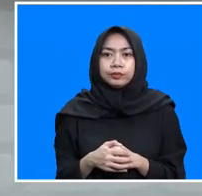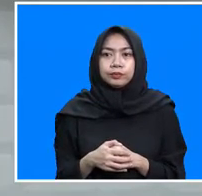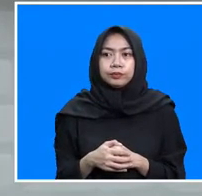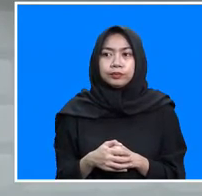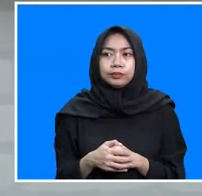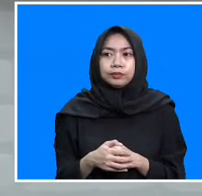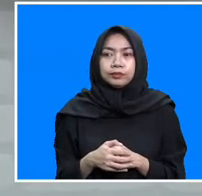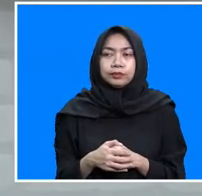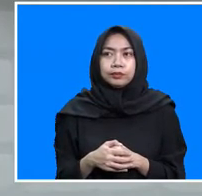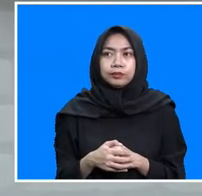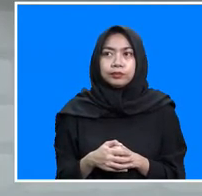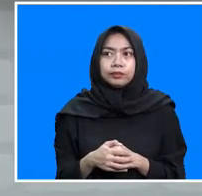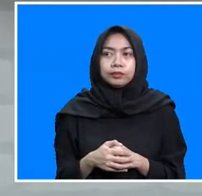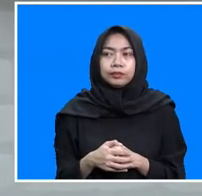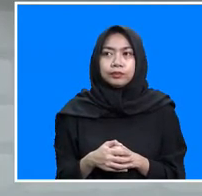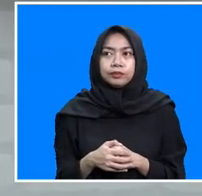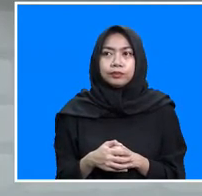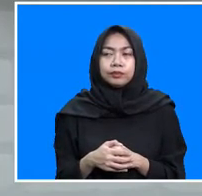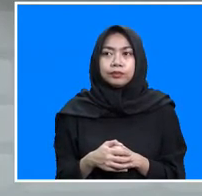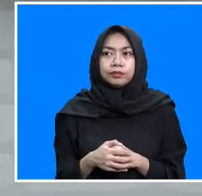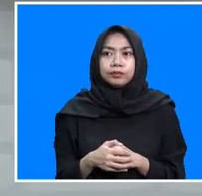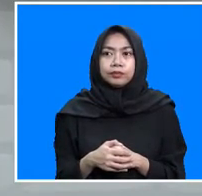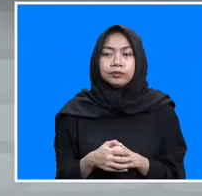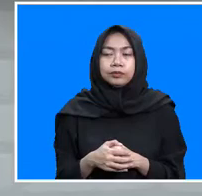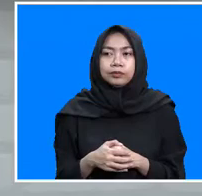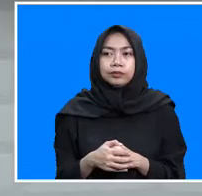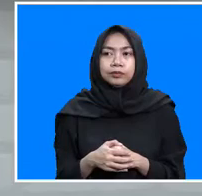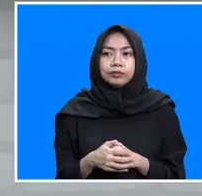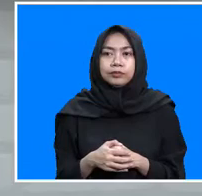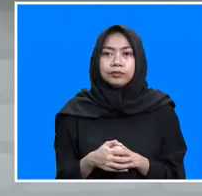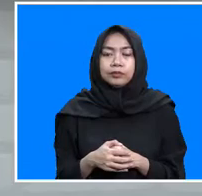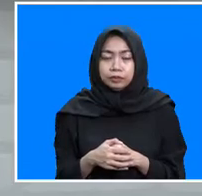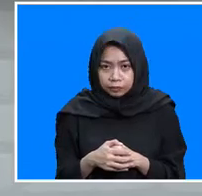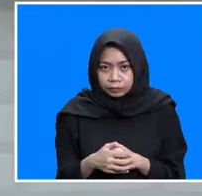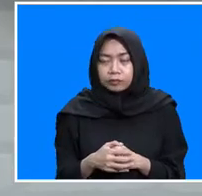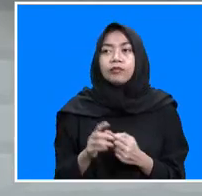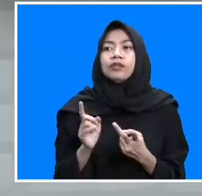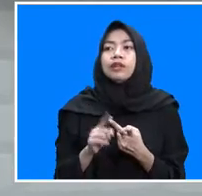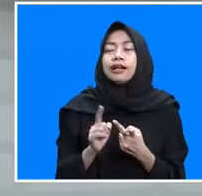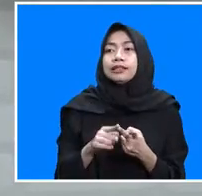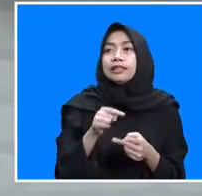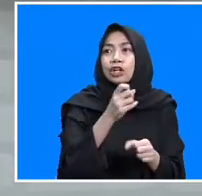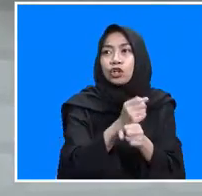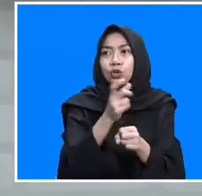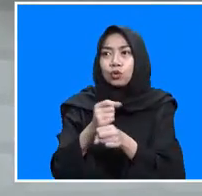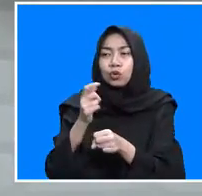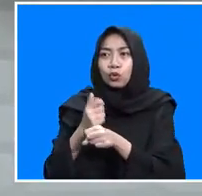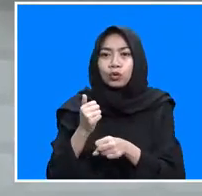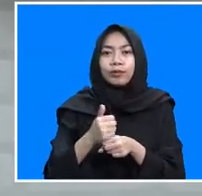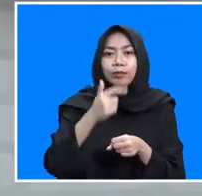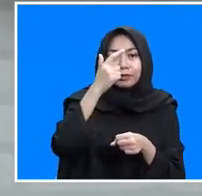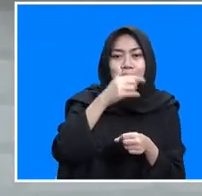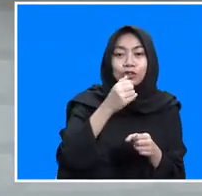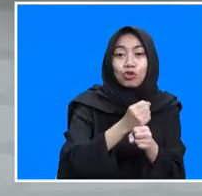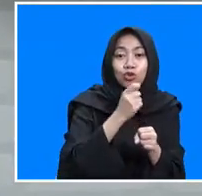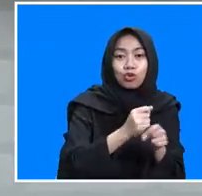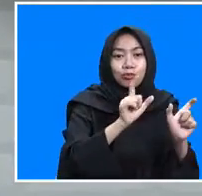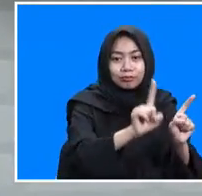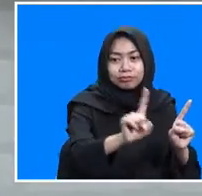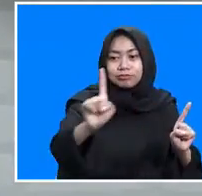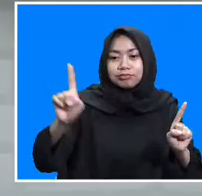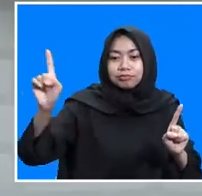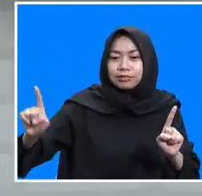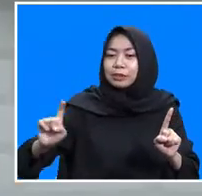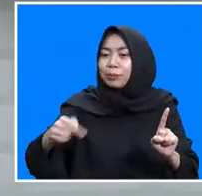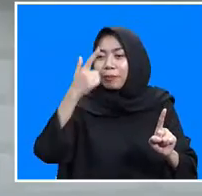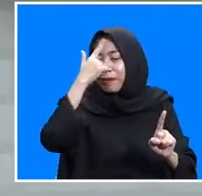are that either from AITSL, and also I think when teachers learn and share with each other through their